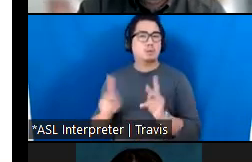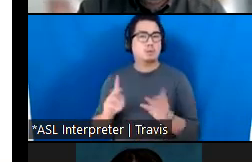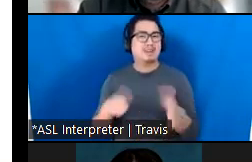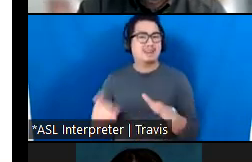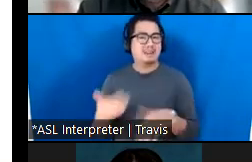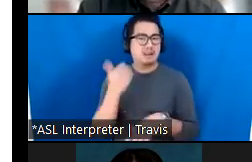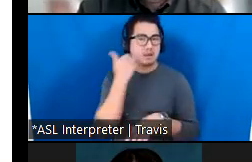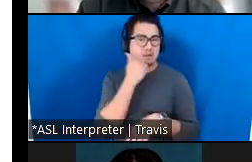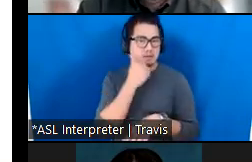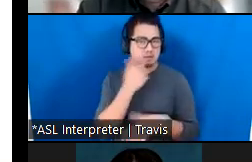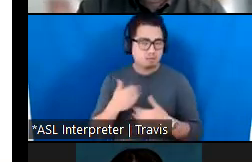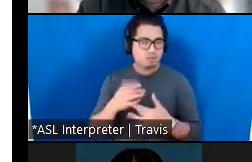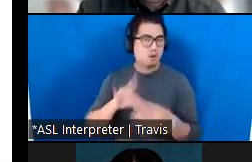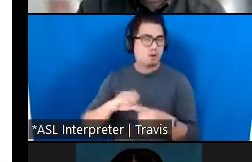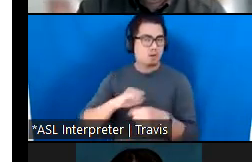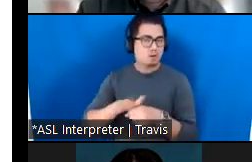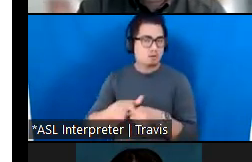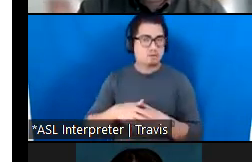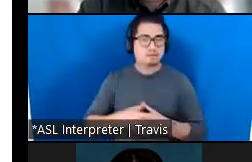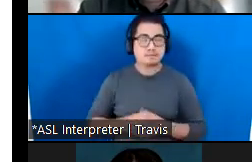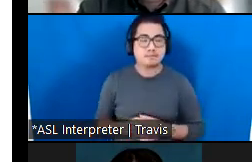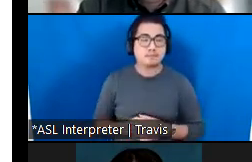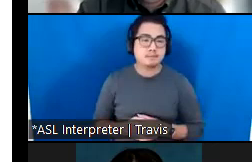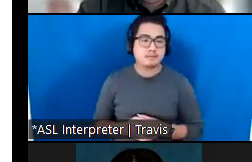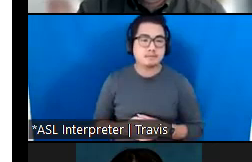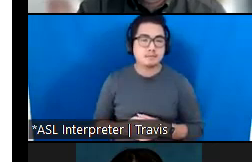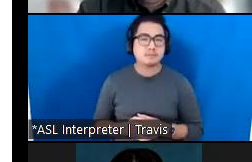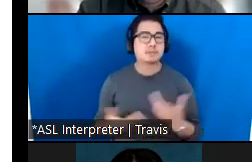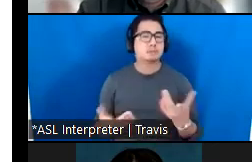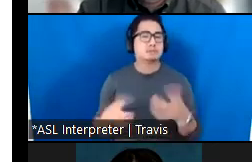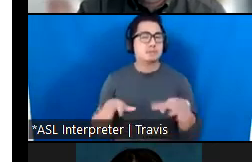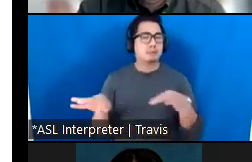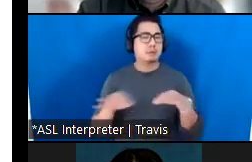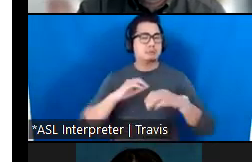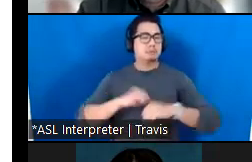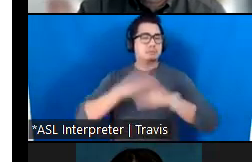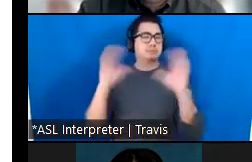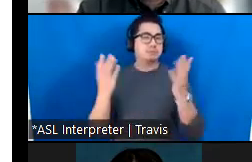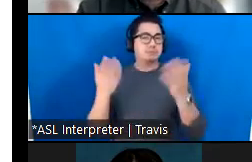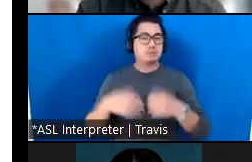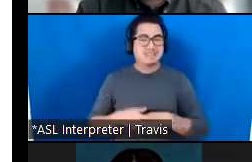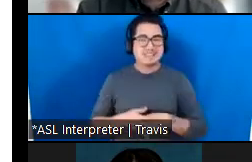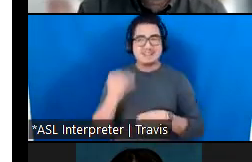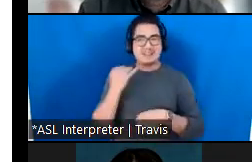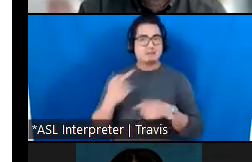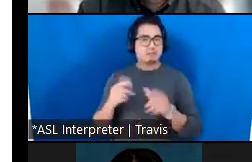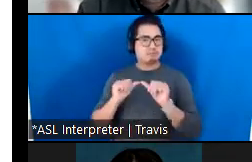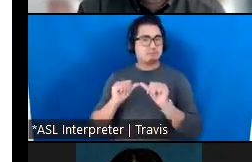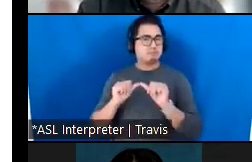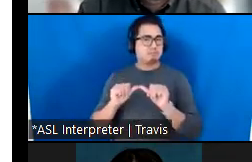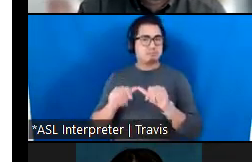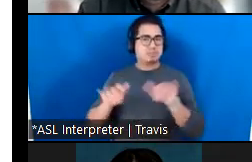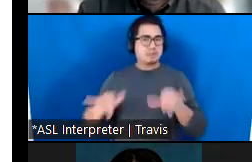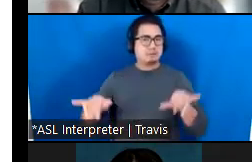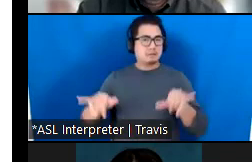day. Just to put also this into perspective, if recent levels are sustained, that is 2 per